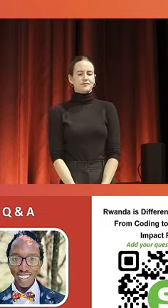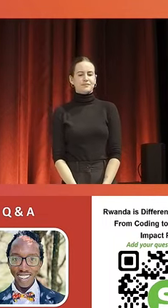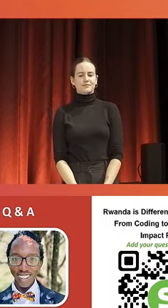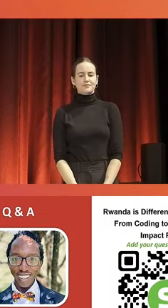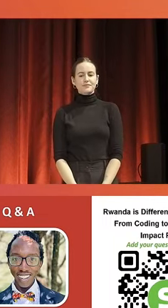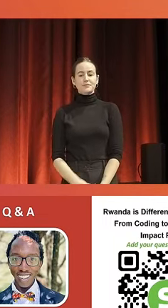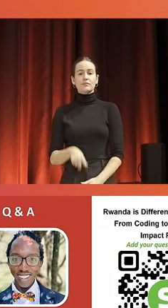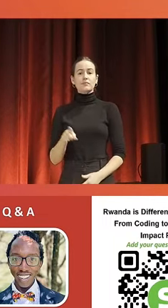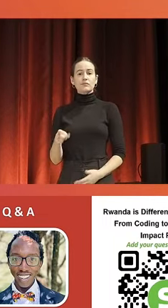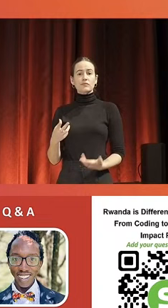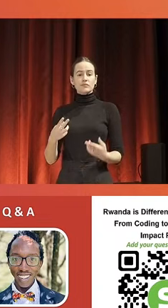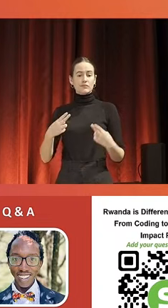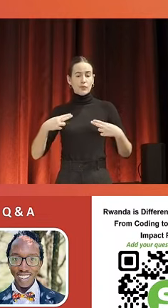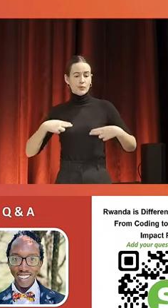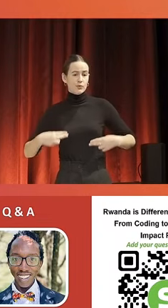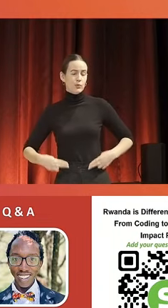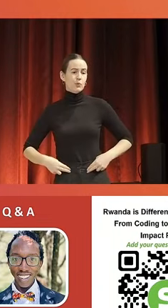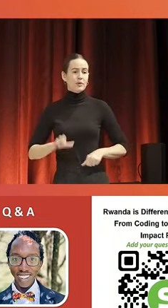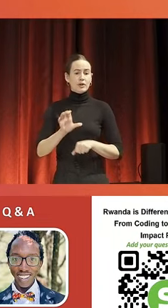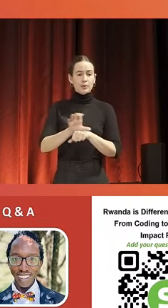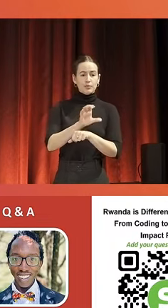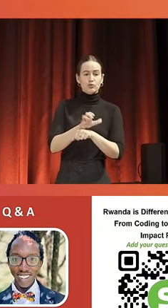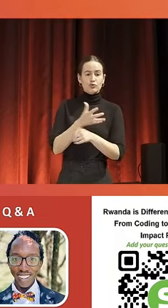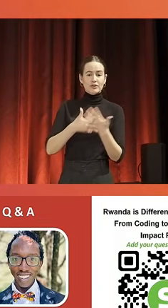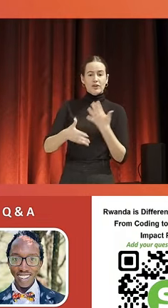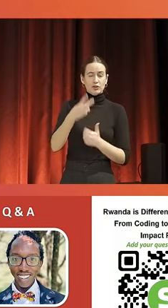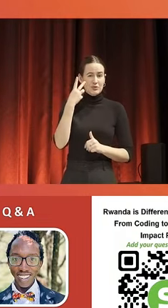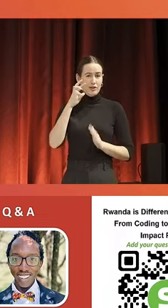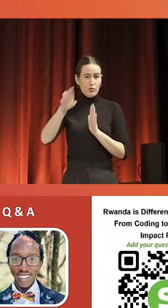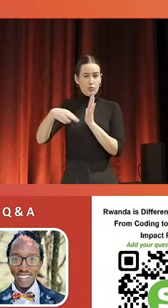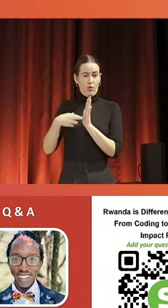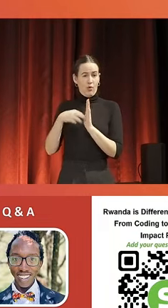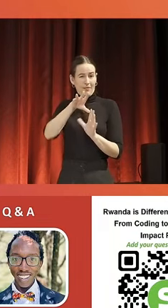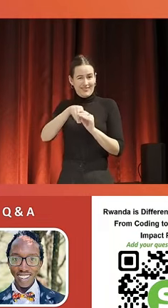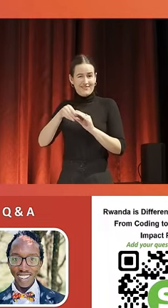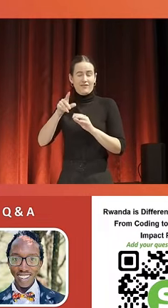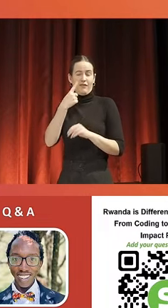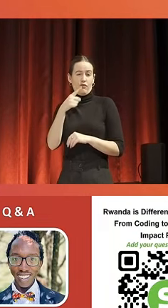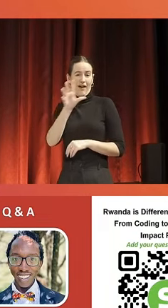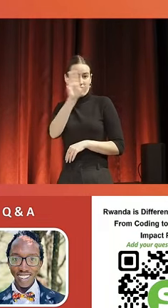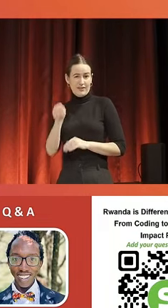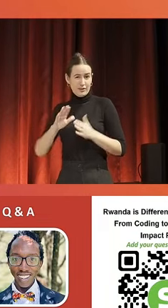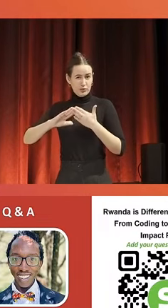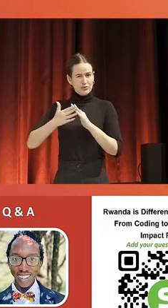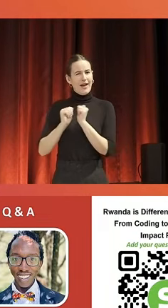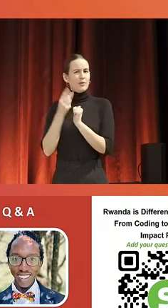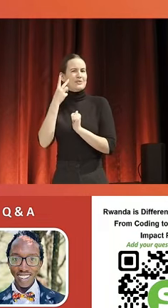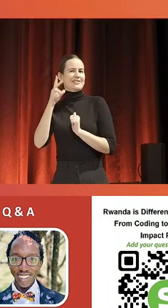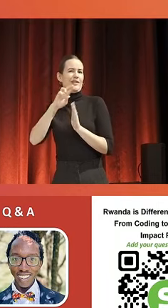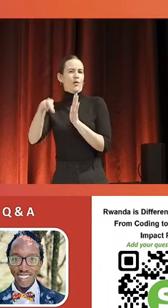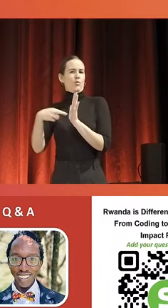the human-computer interaction African community in the next 10 years? How do you see that role?